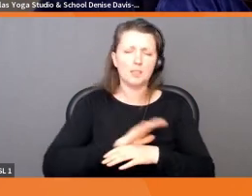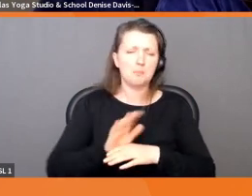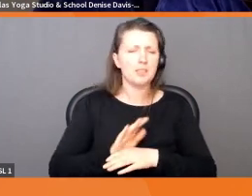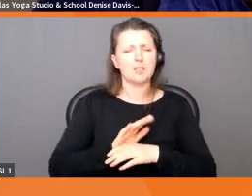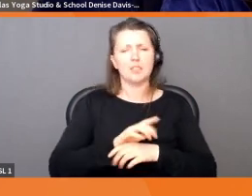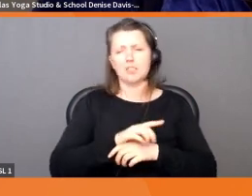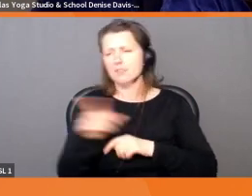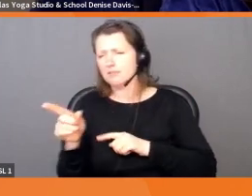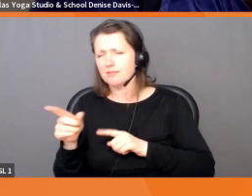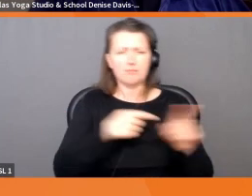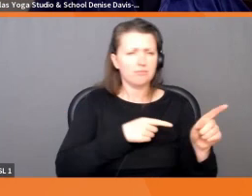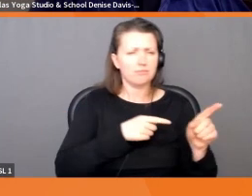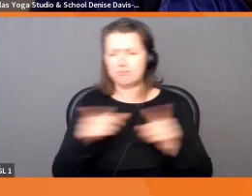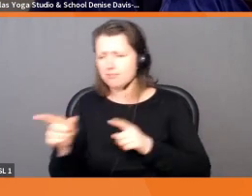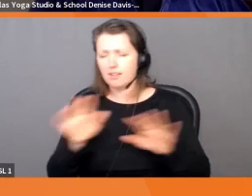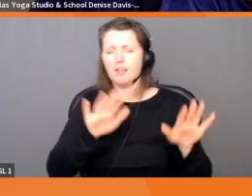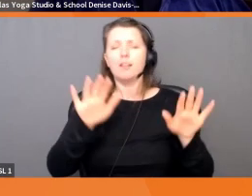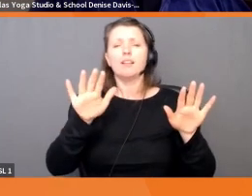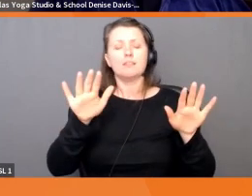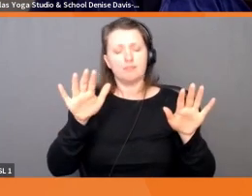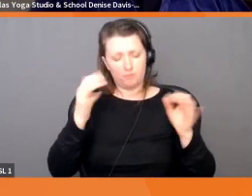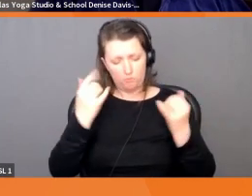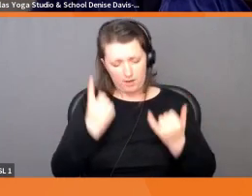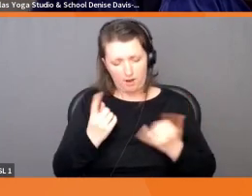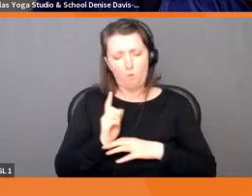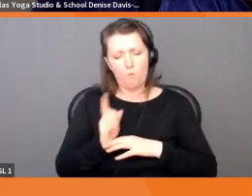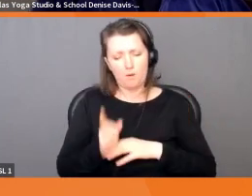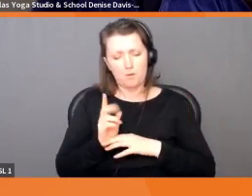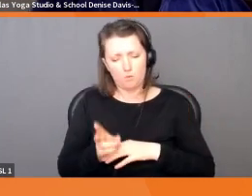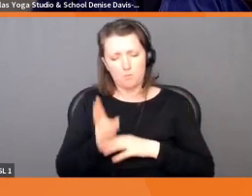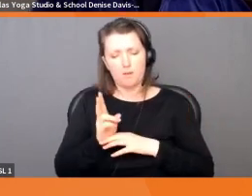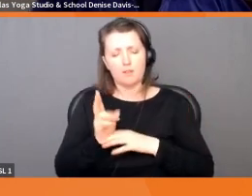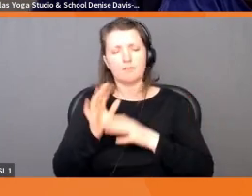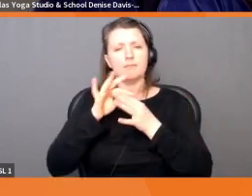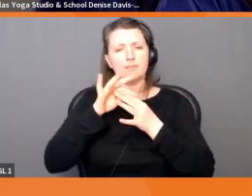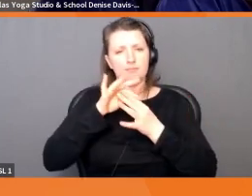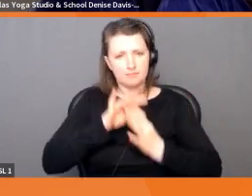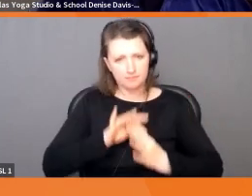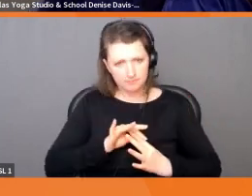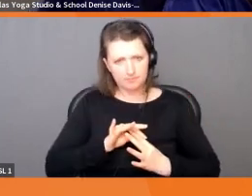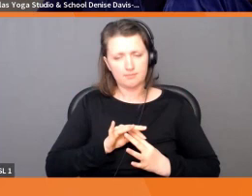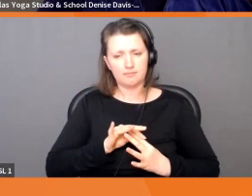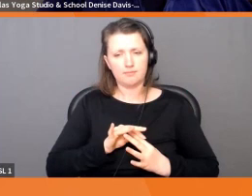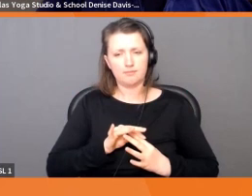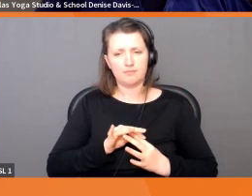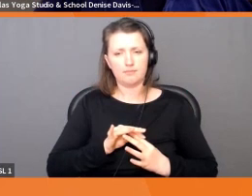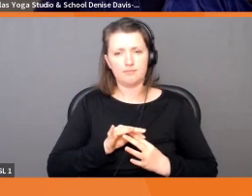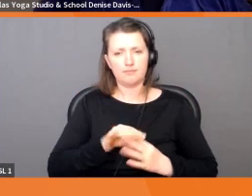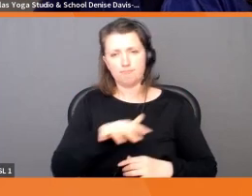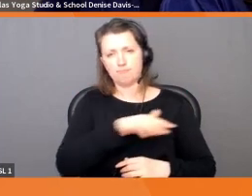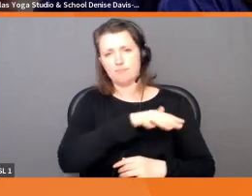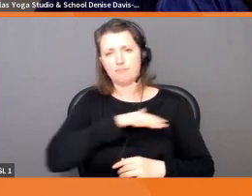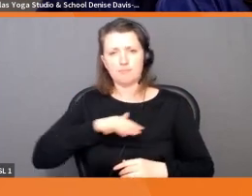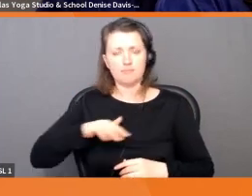to take care of ourselves. So my hope and my wish for you today is that you come away with some tools